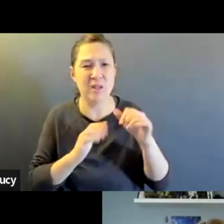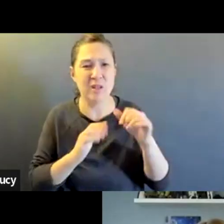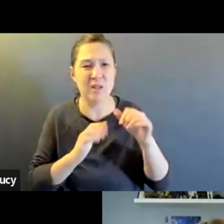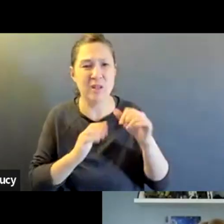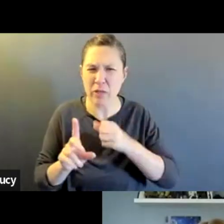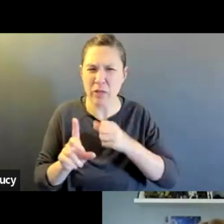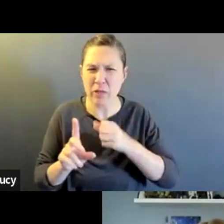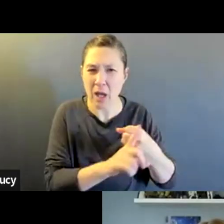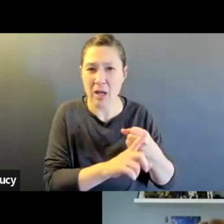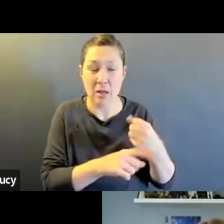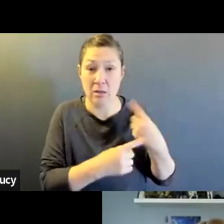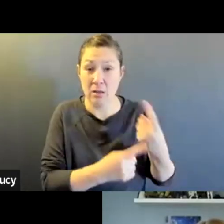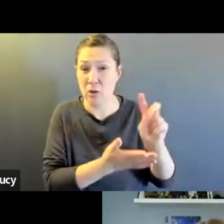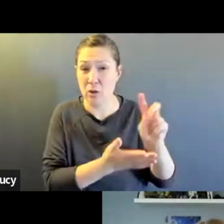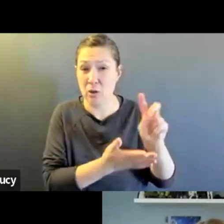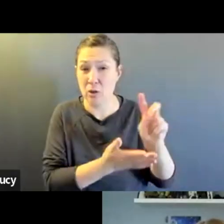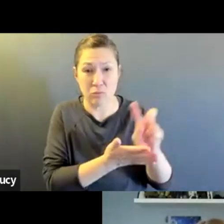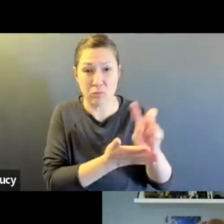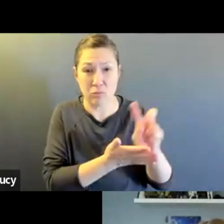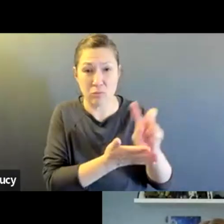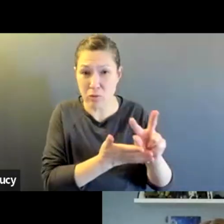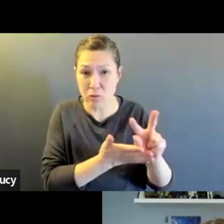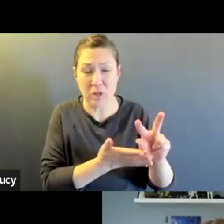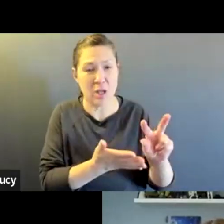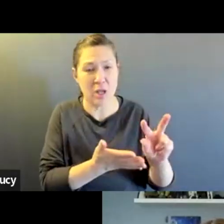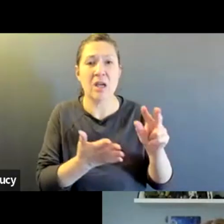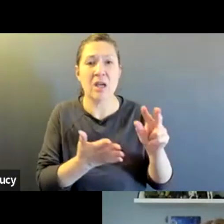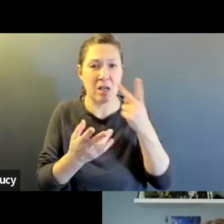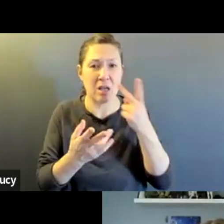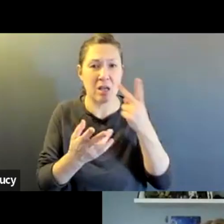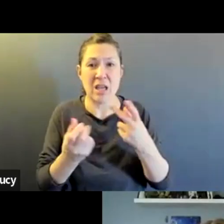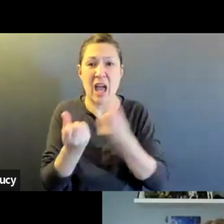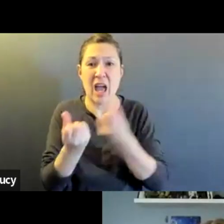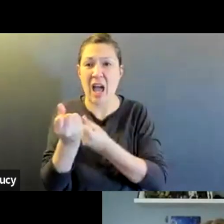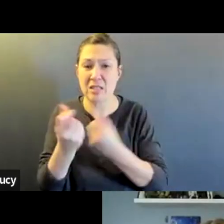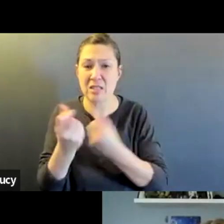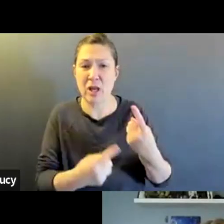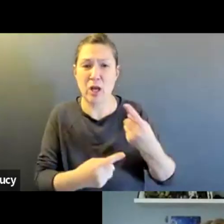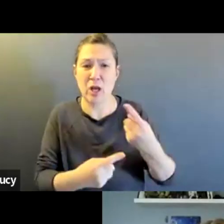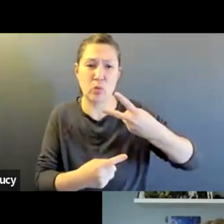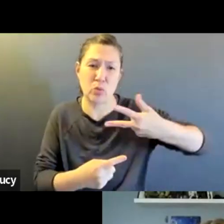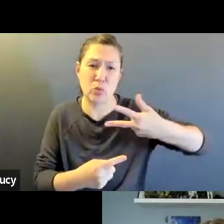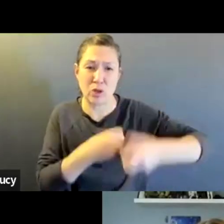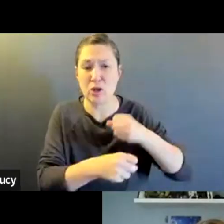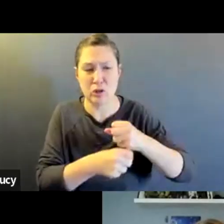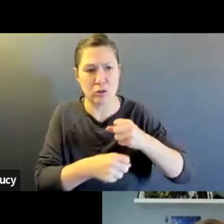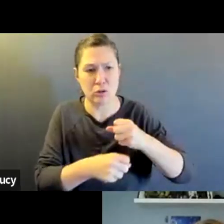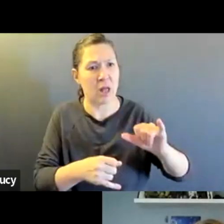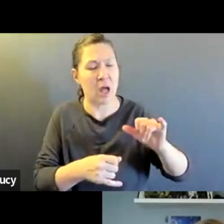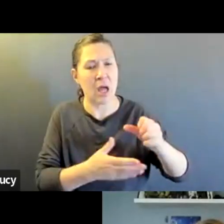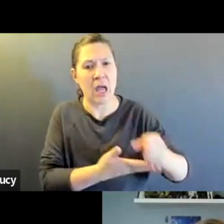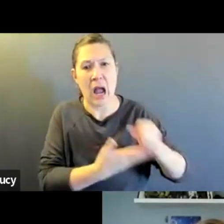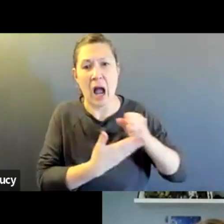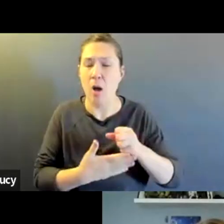than anything, it showed that a lot of the coalitions, a lot of the advocacy from the last few years really paid off, because it lets us know where the executive orders